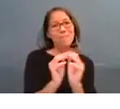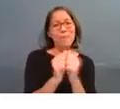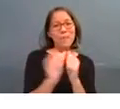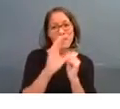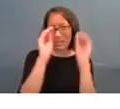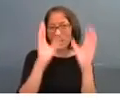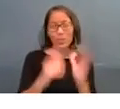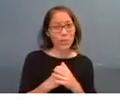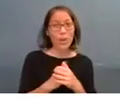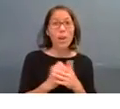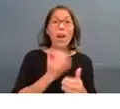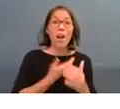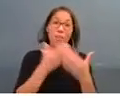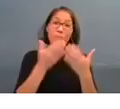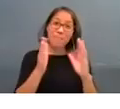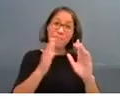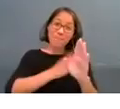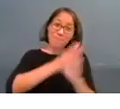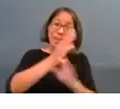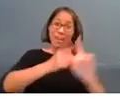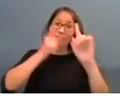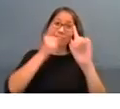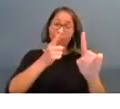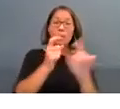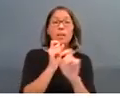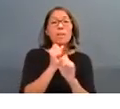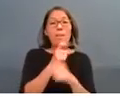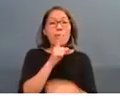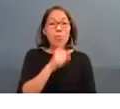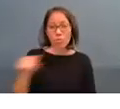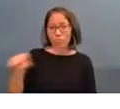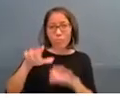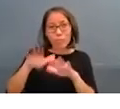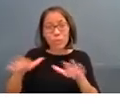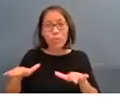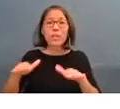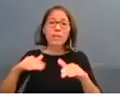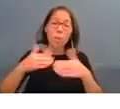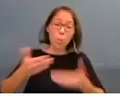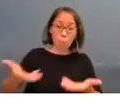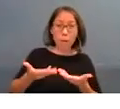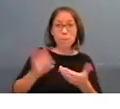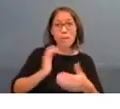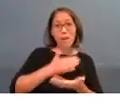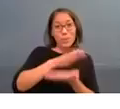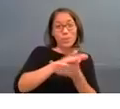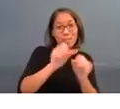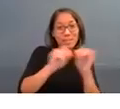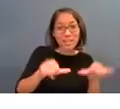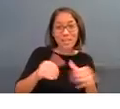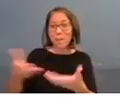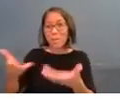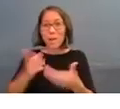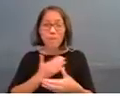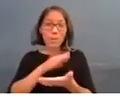teacher. Our main goal is to ensure that as children are welcomed into our school system and into our school district, that they